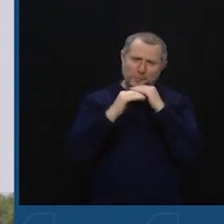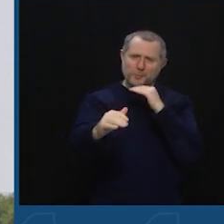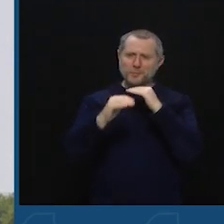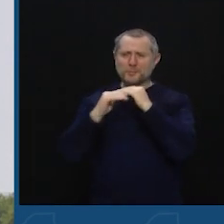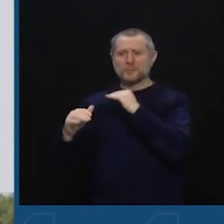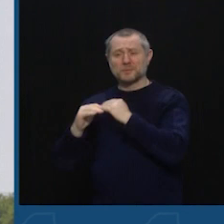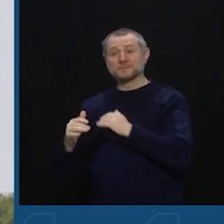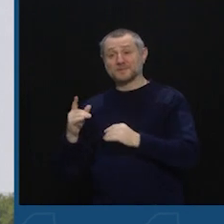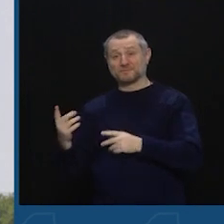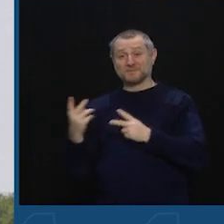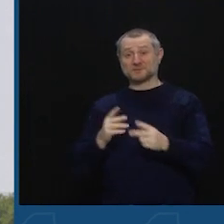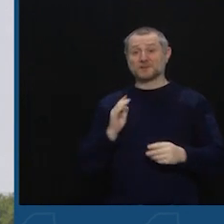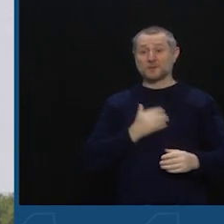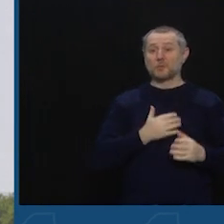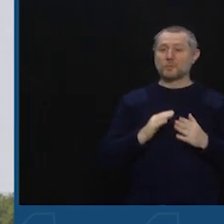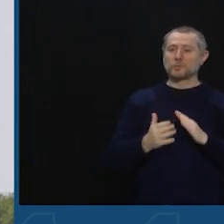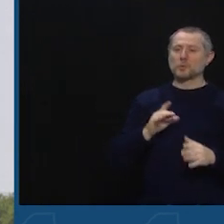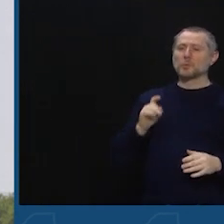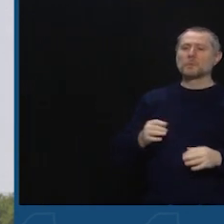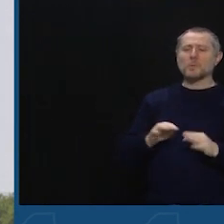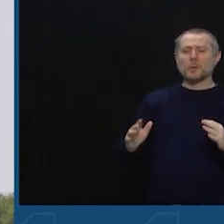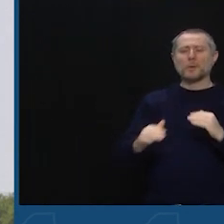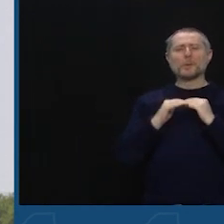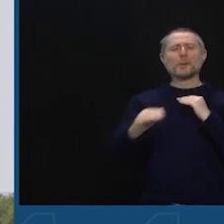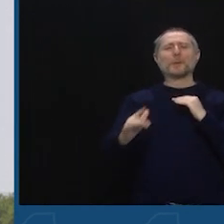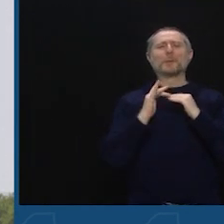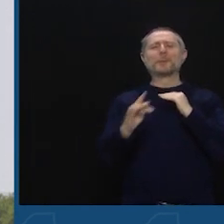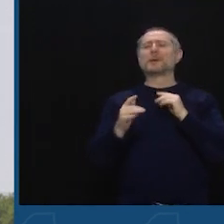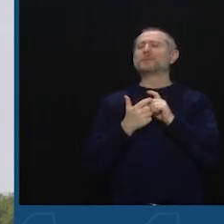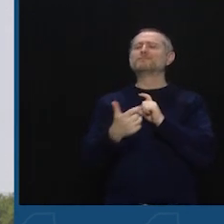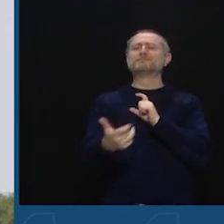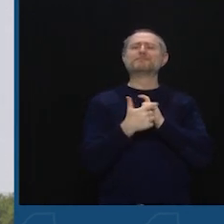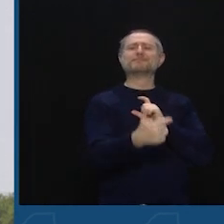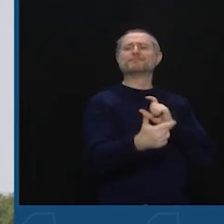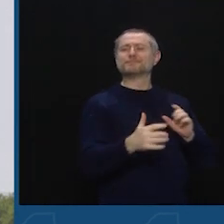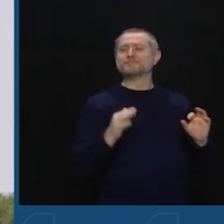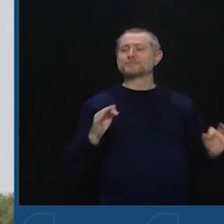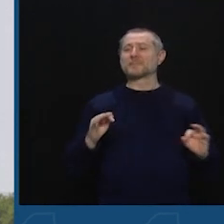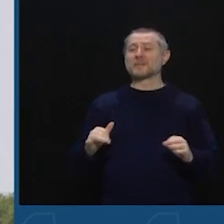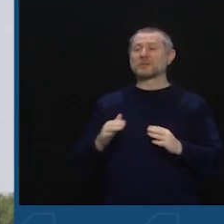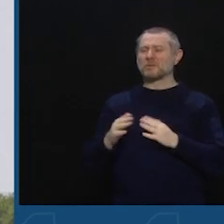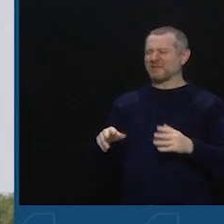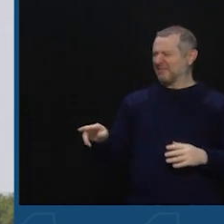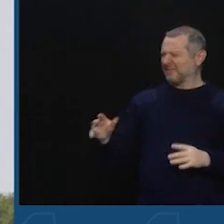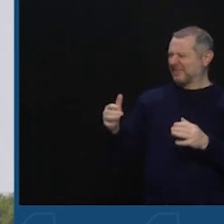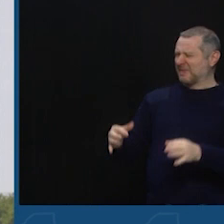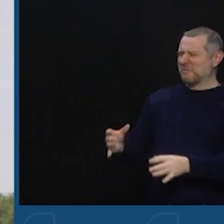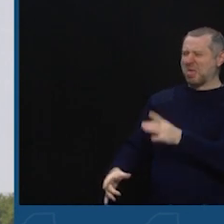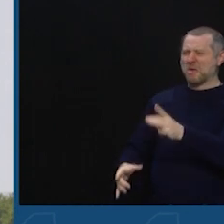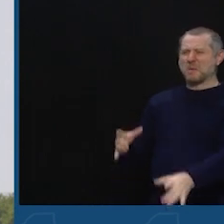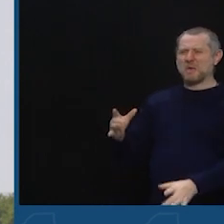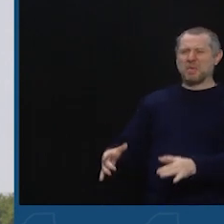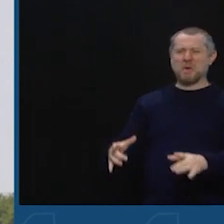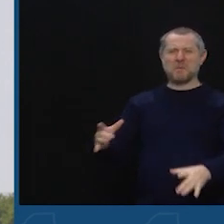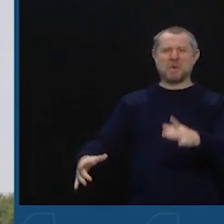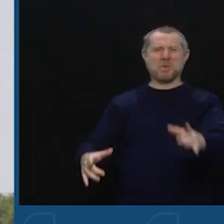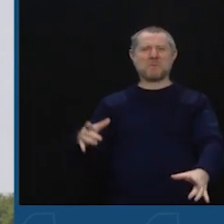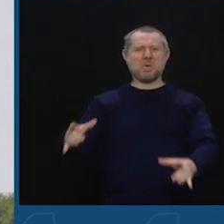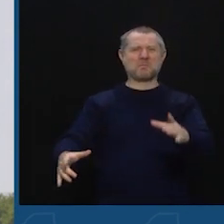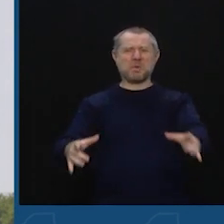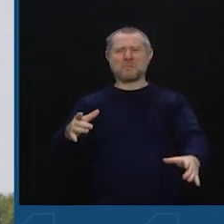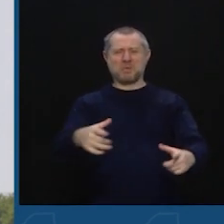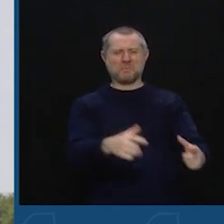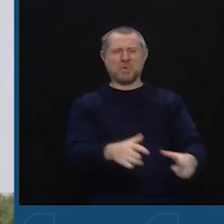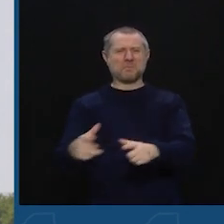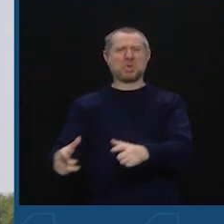sparkle. You should not be complaining about, oh my God, that town looks so run down because look at their curbs, look at their streets, look at the potholes. That is